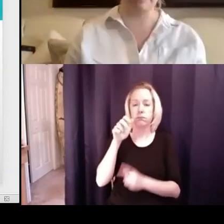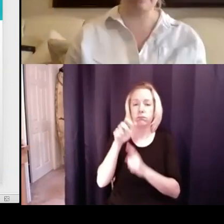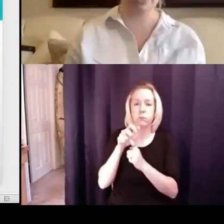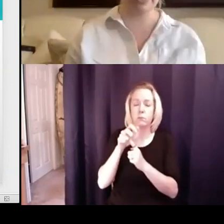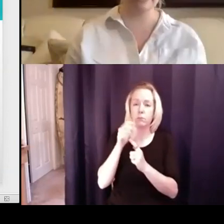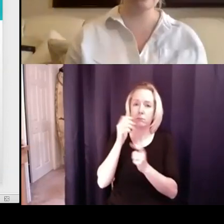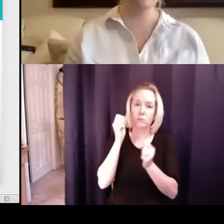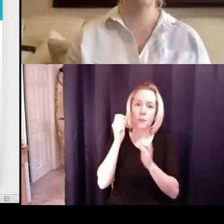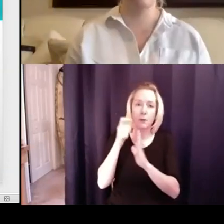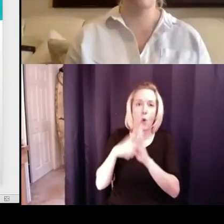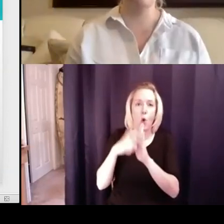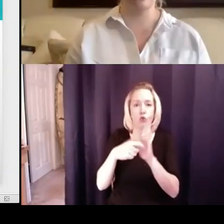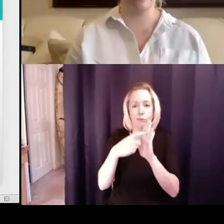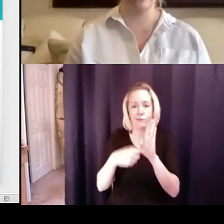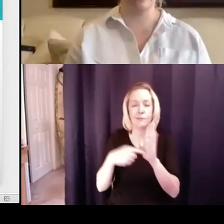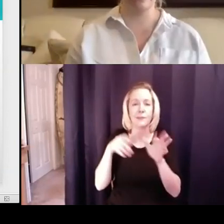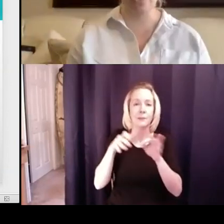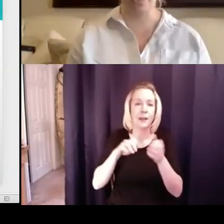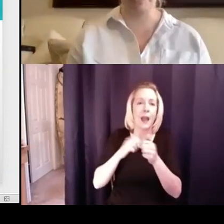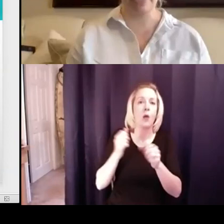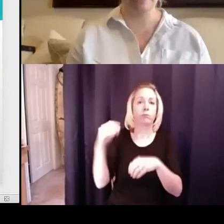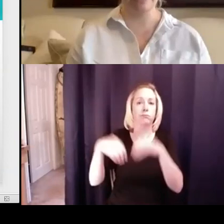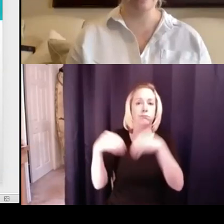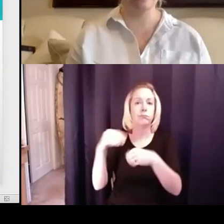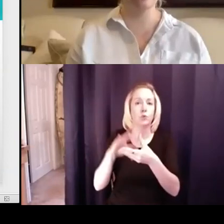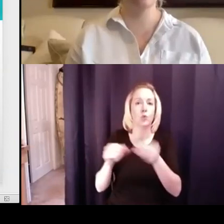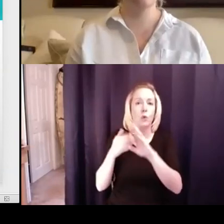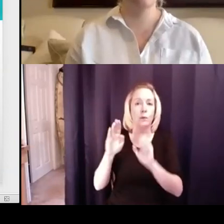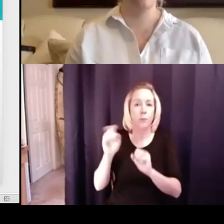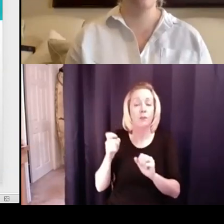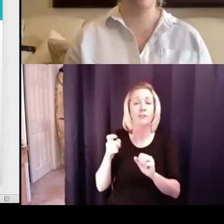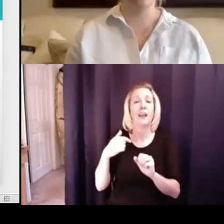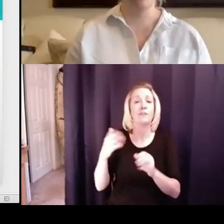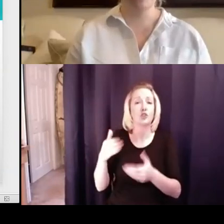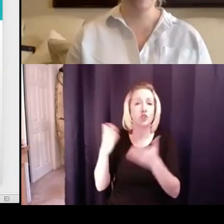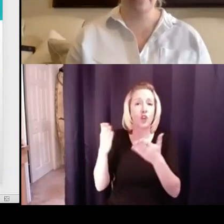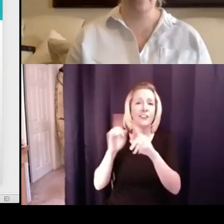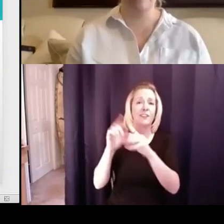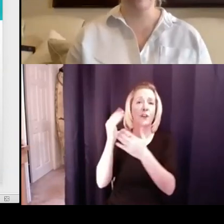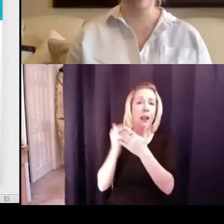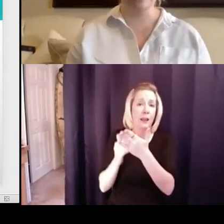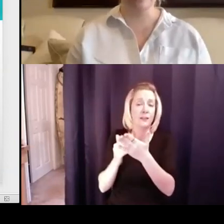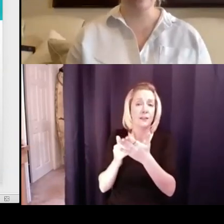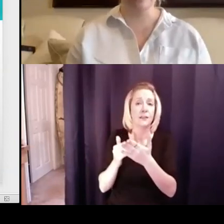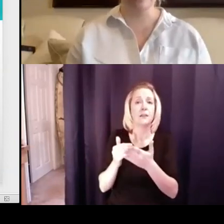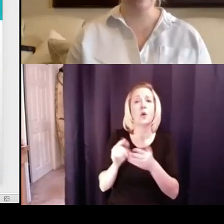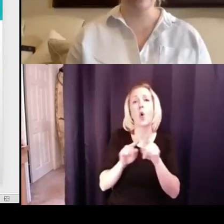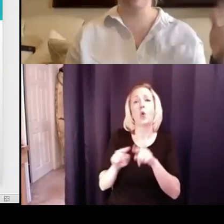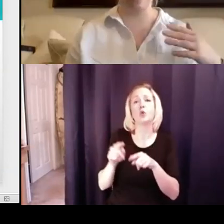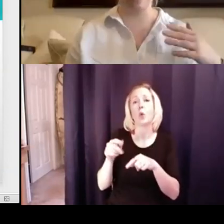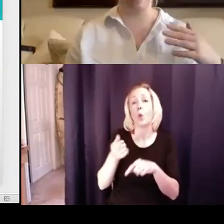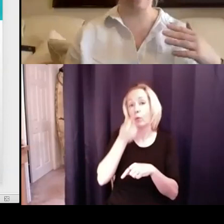step-by-step instructions. They have suggested story box lists. I also posted a link on Pinterest. Someone had